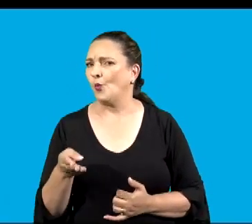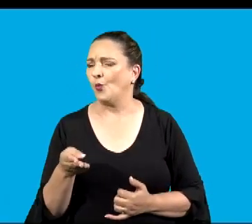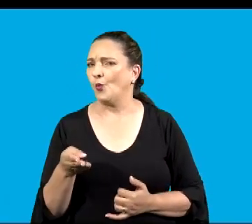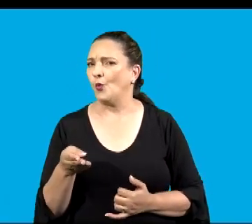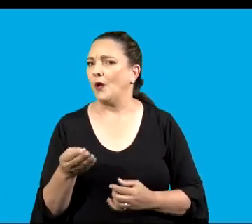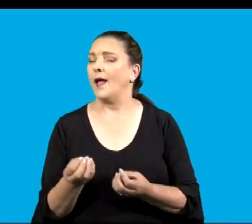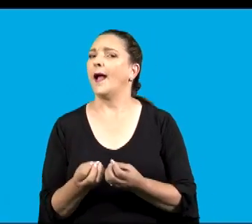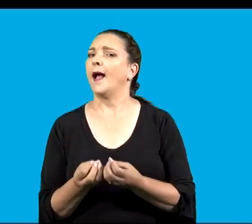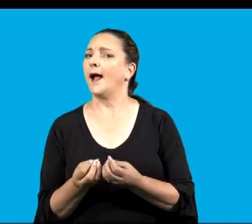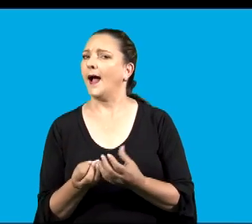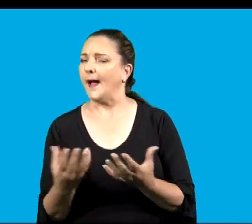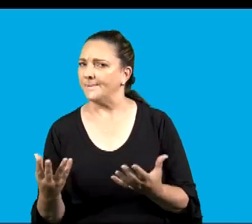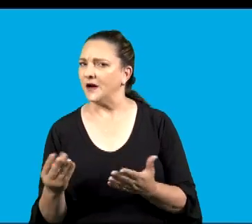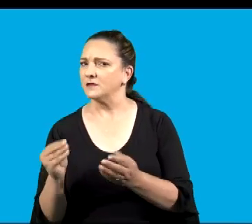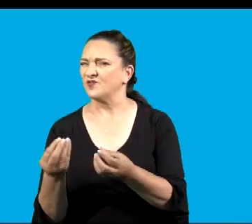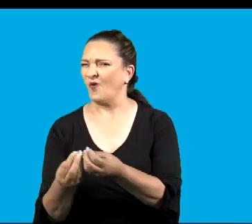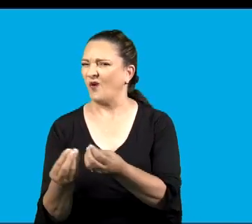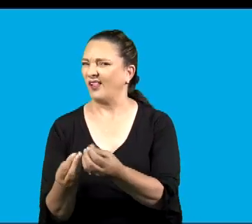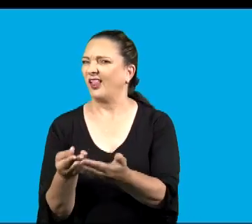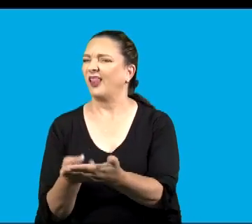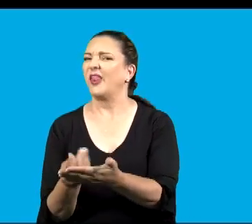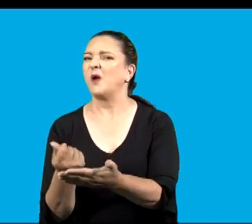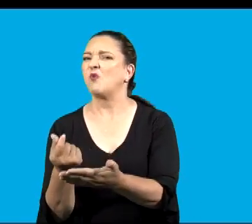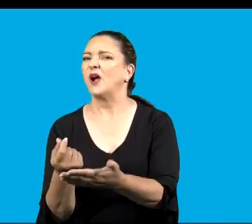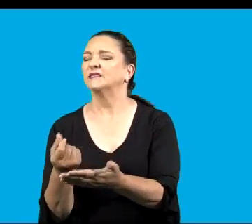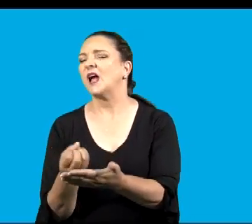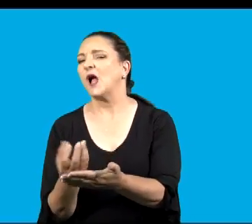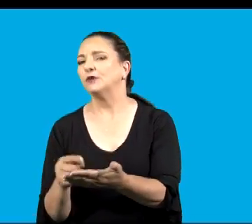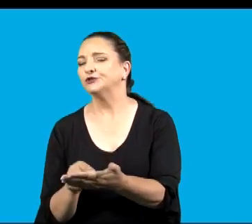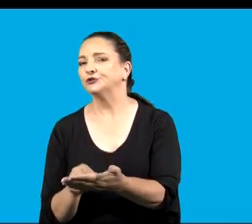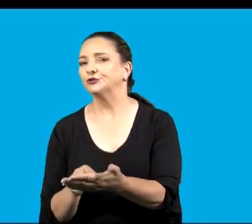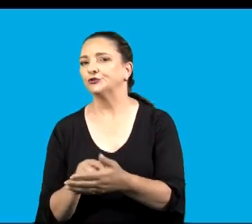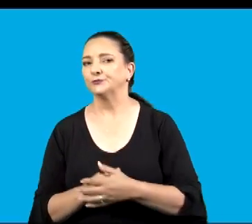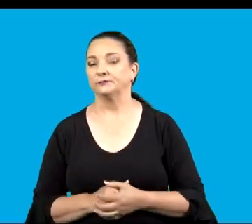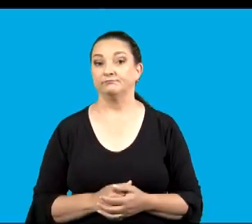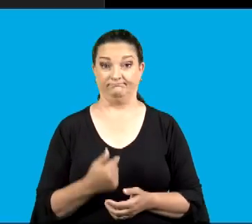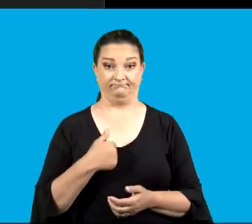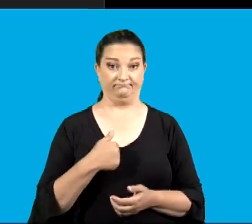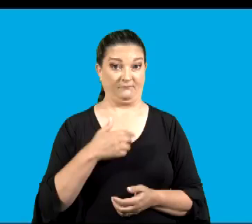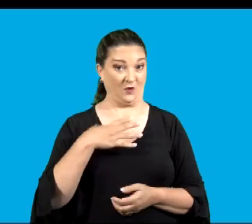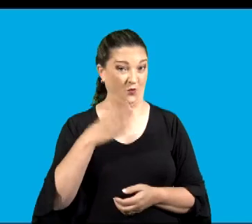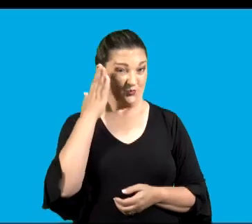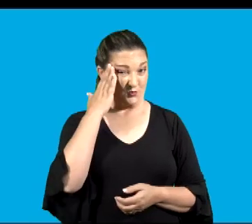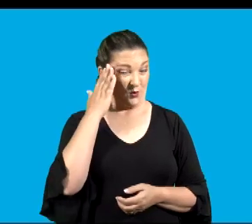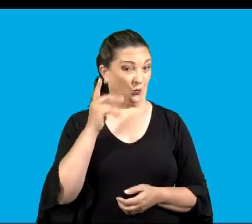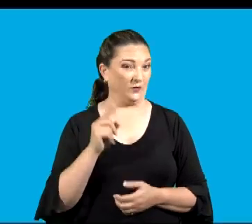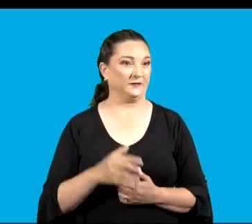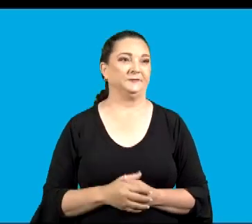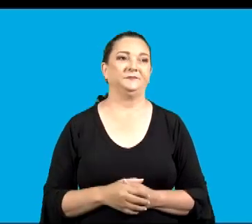much was the marked price on these goods. It would mean that what I